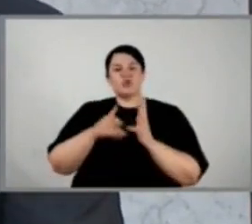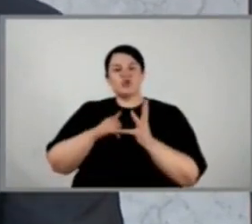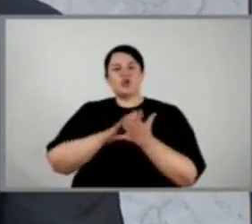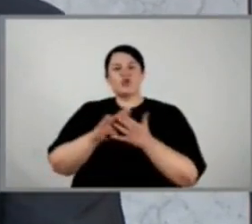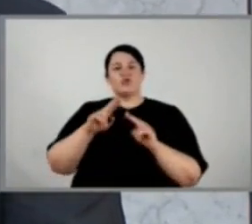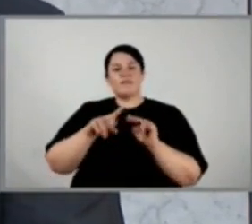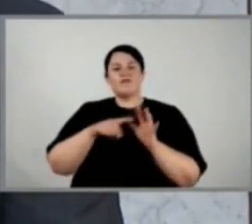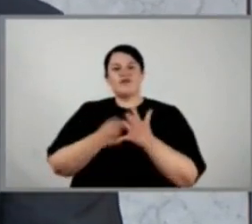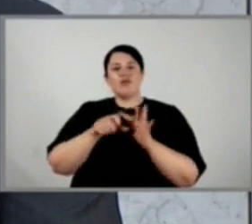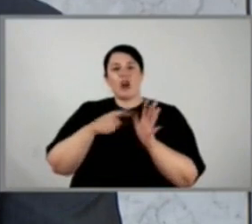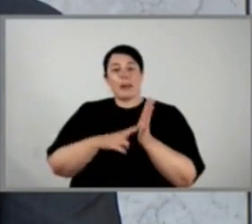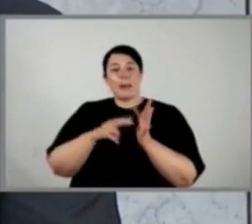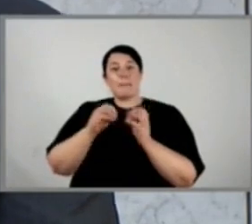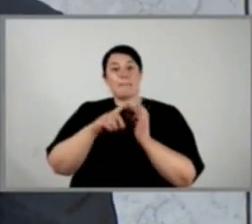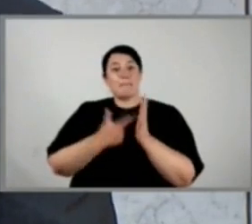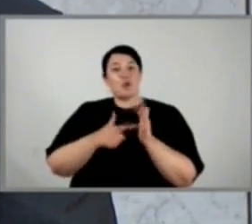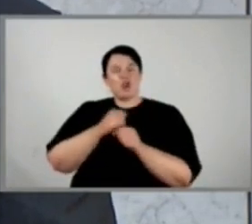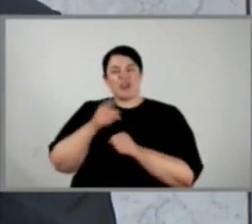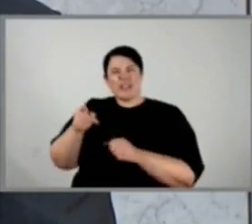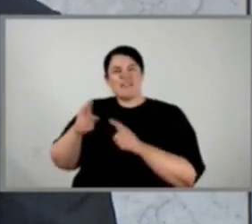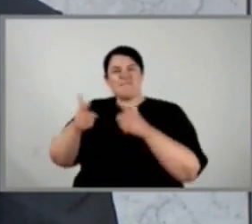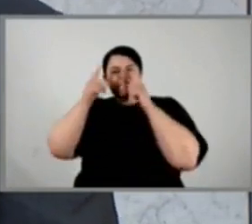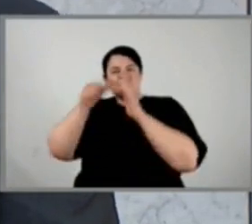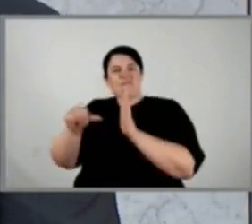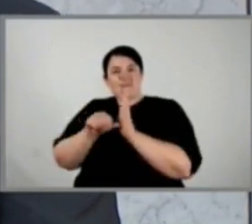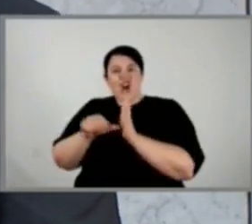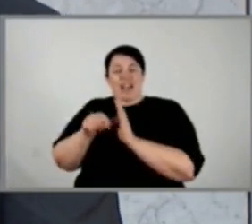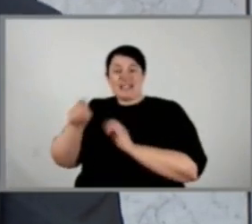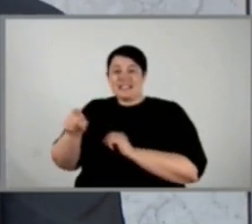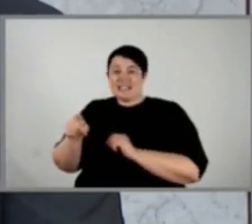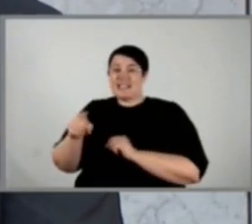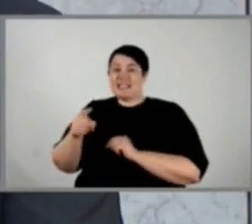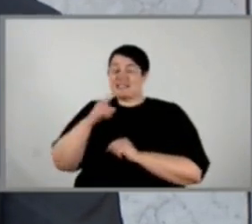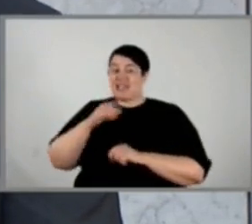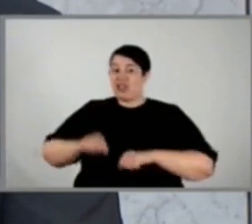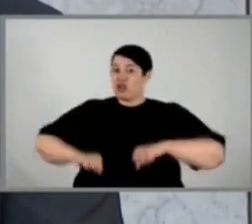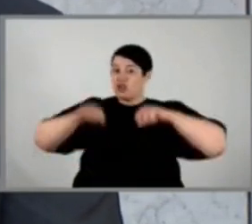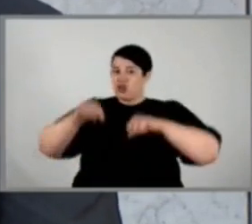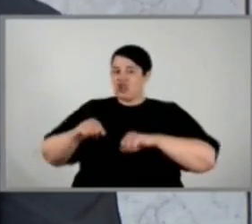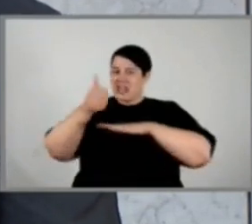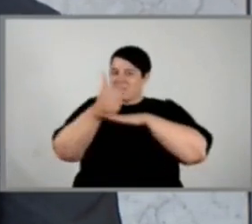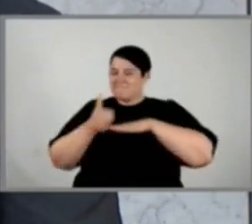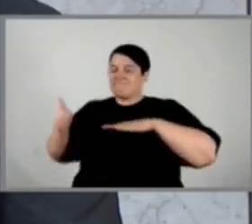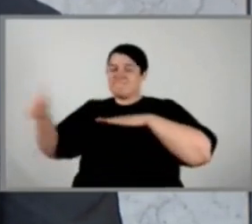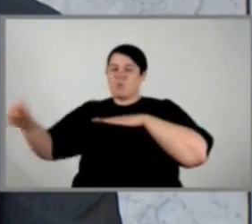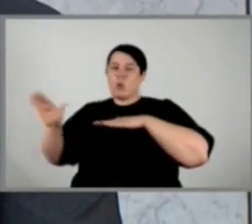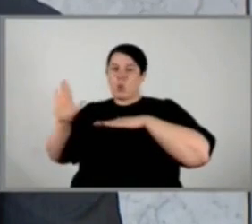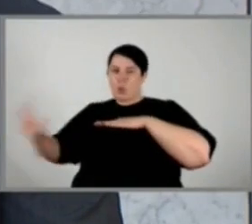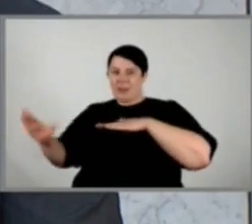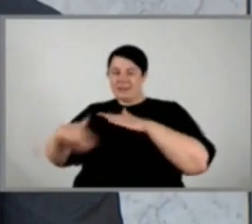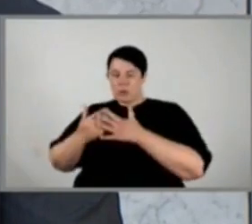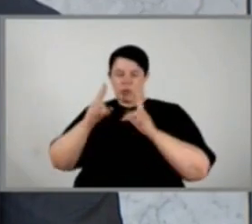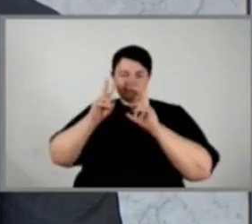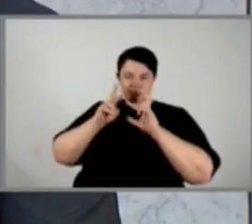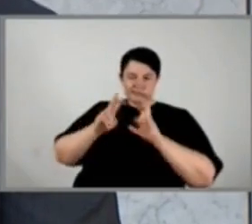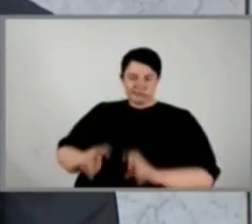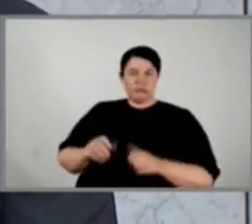out today. And he is standing aside, the Chair, and the recommendations of the A&O are being